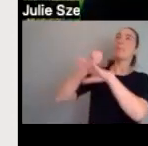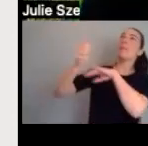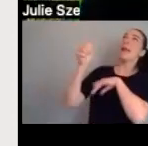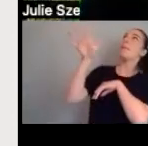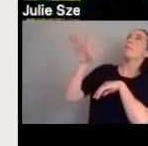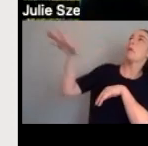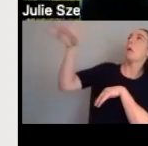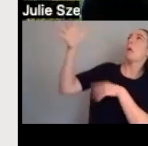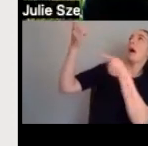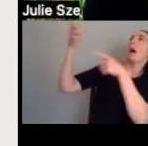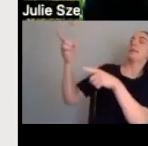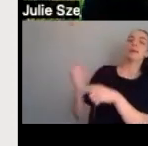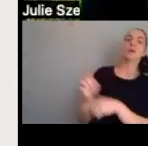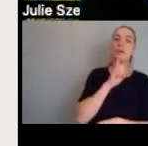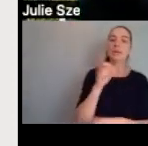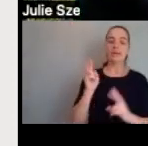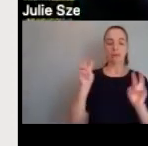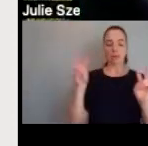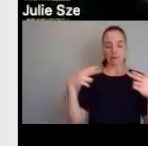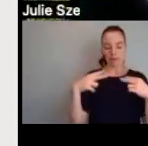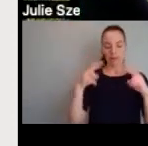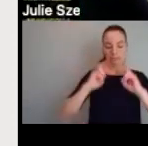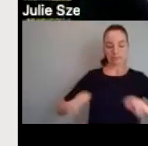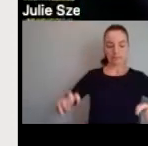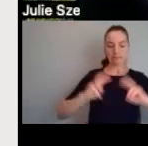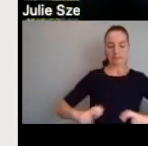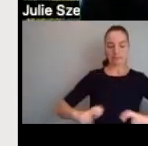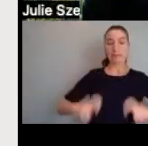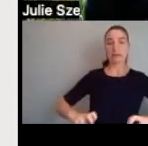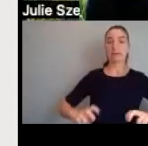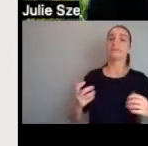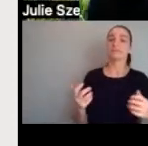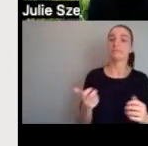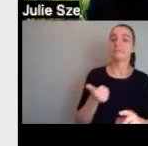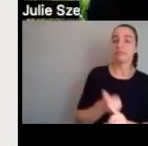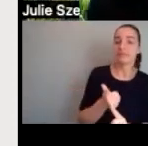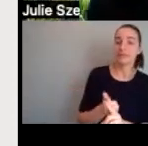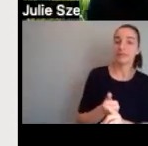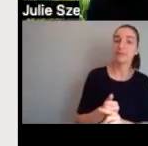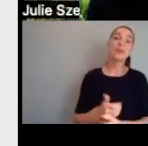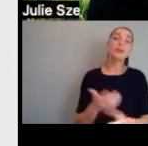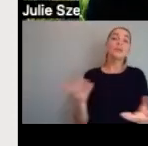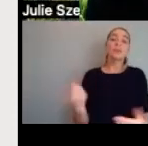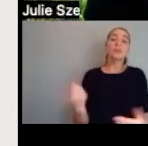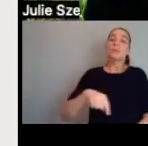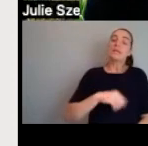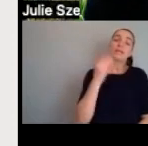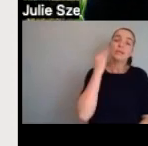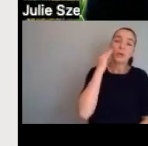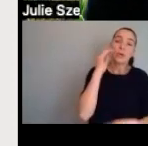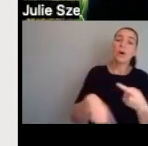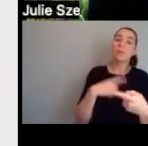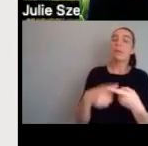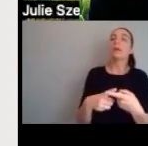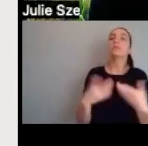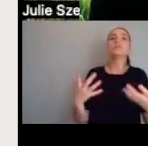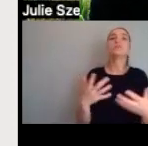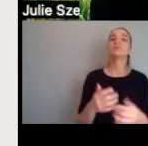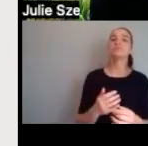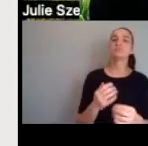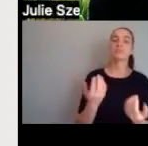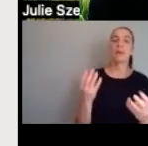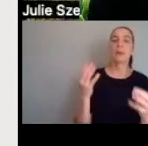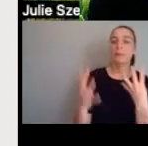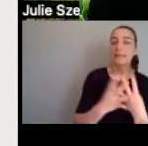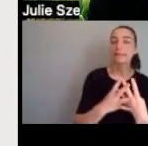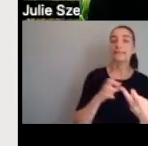hierarchical and global white supremacist visions of carbon military policing and prisons and human hierarchy over nature, um, in order to